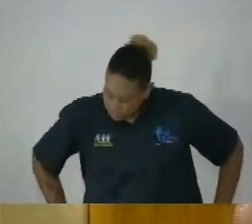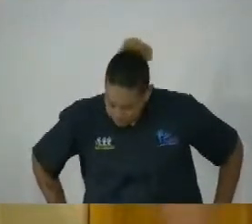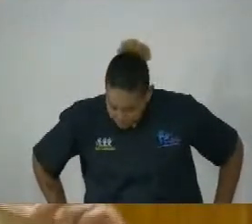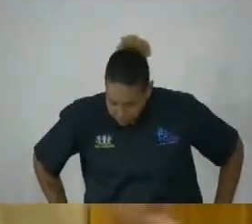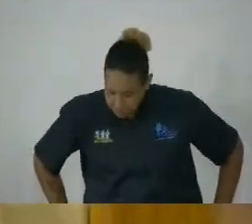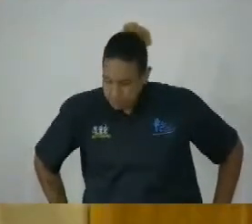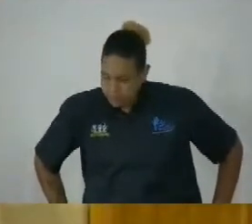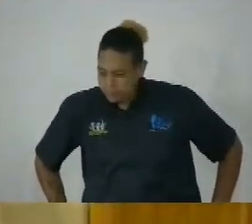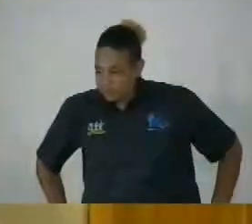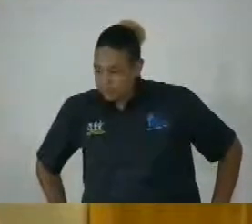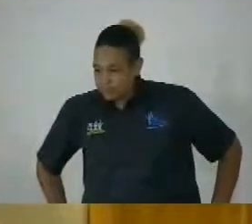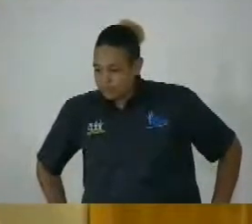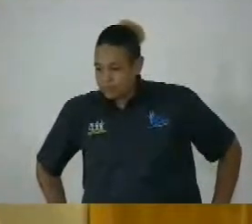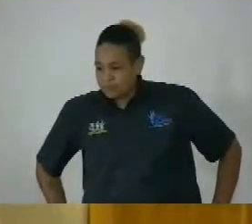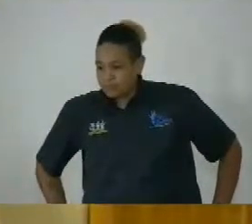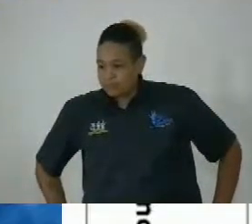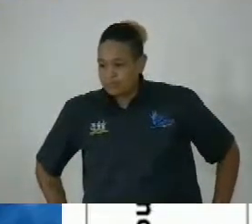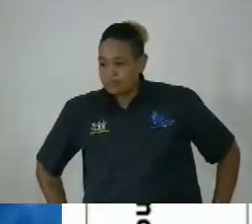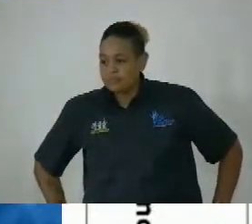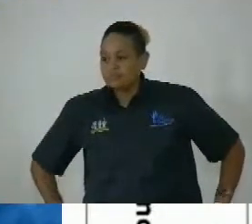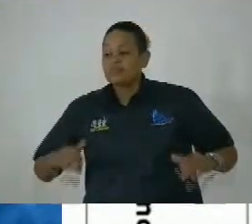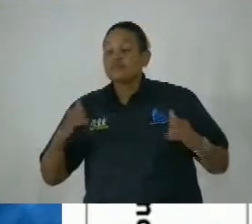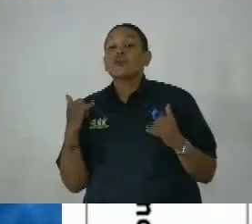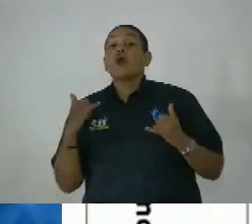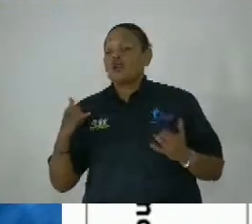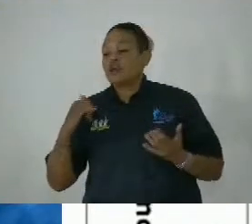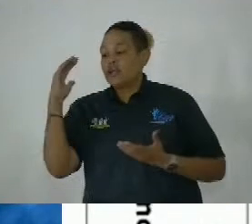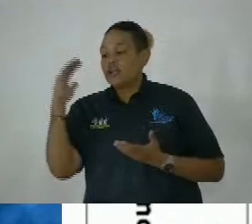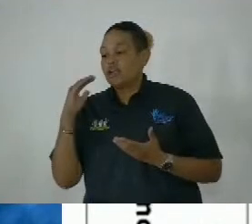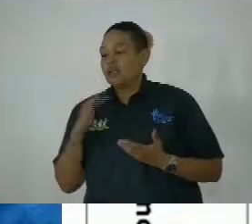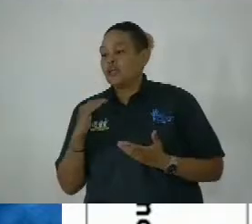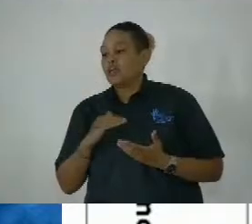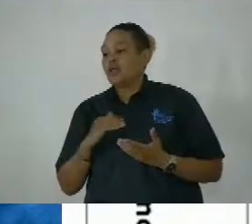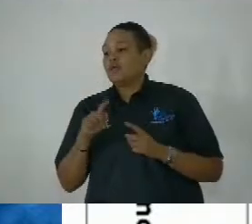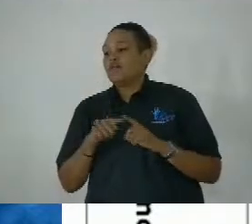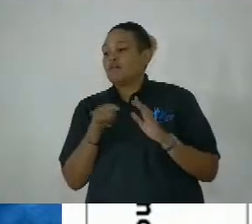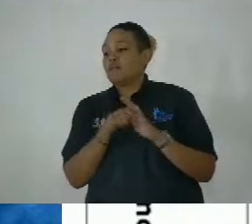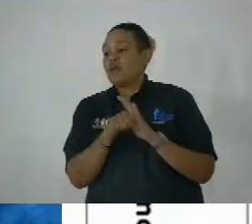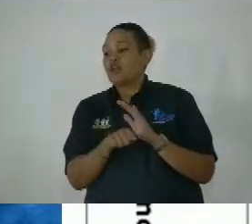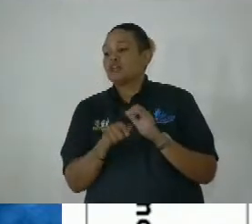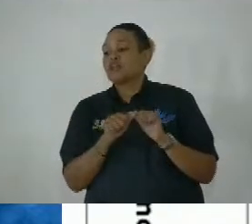If the current downward trend in murders continue,